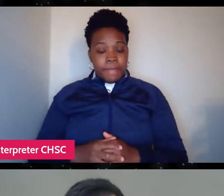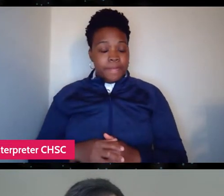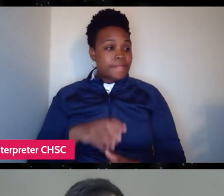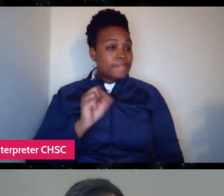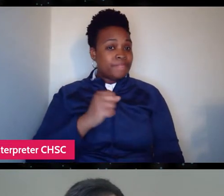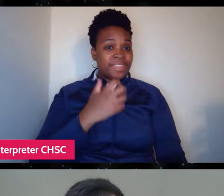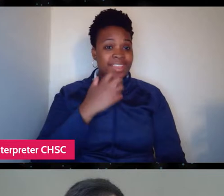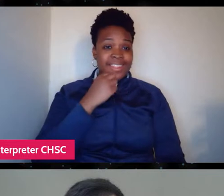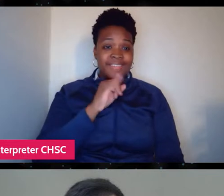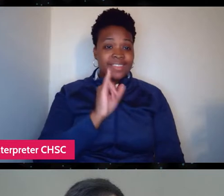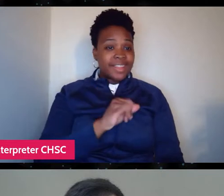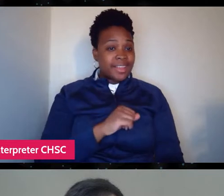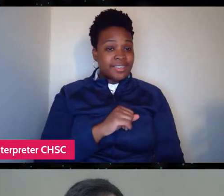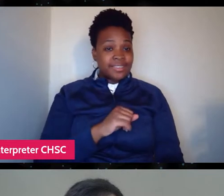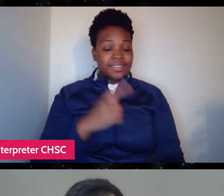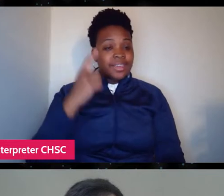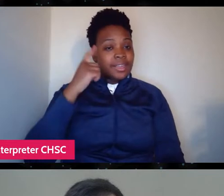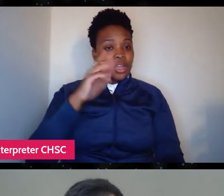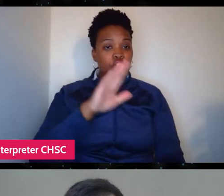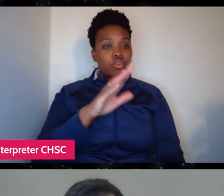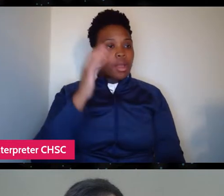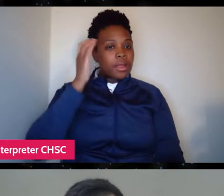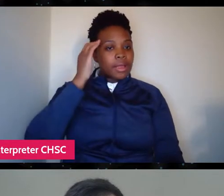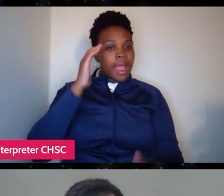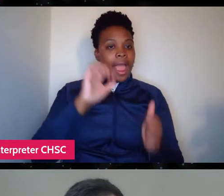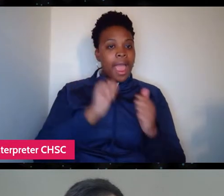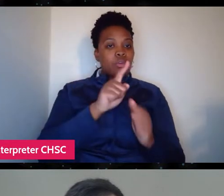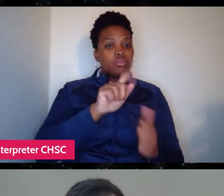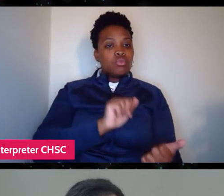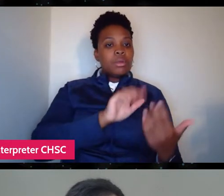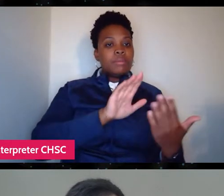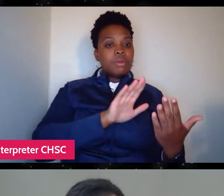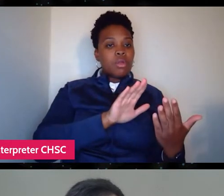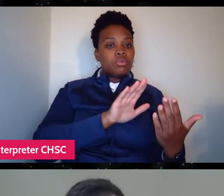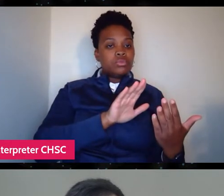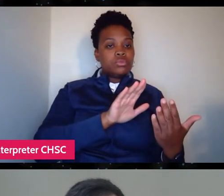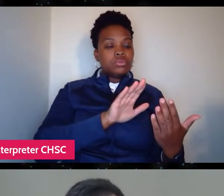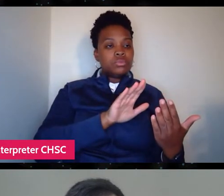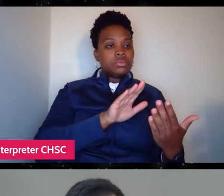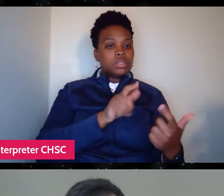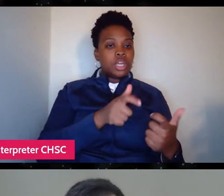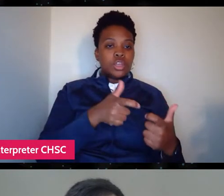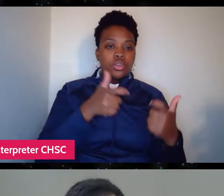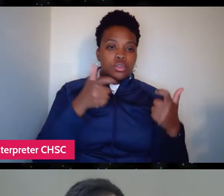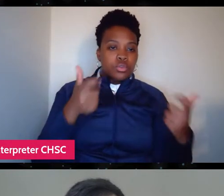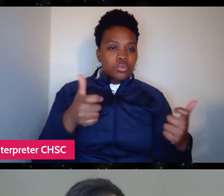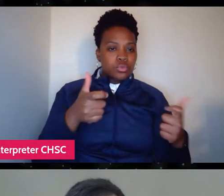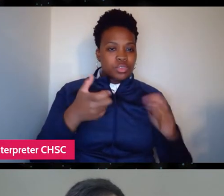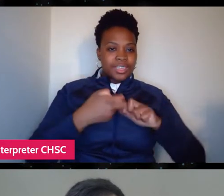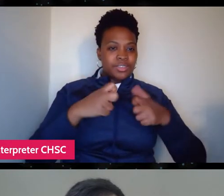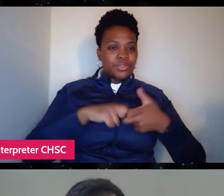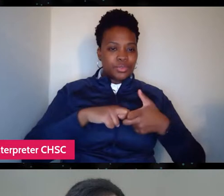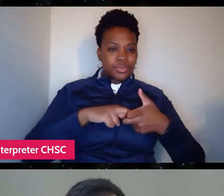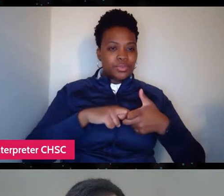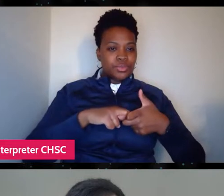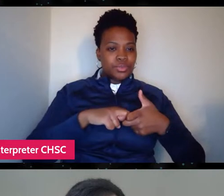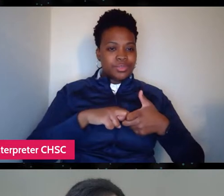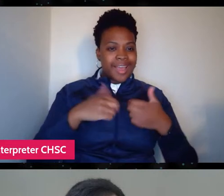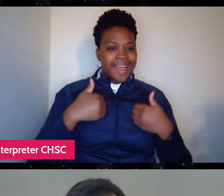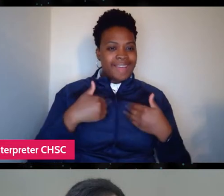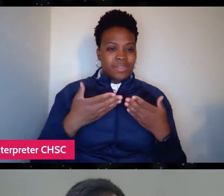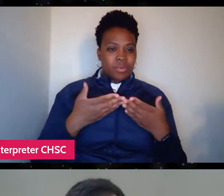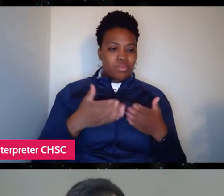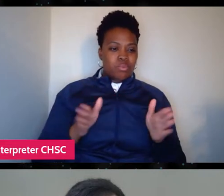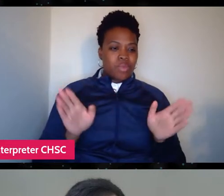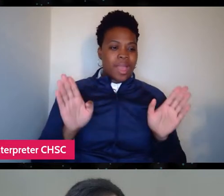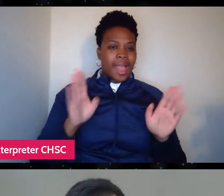I think your mentality, the way that you approach such huge issues that have such a wide